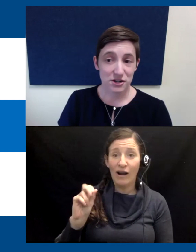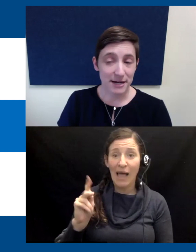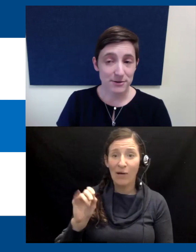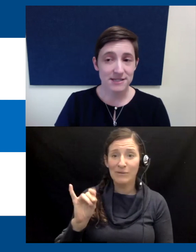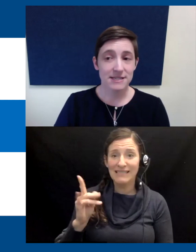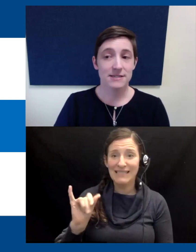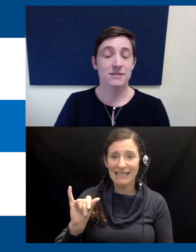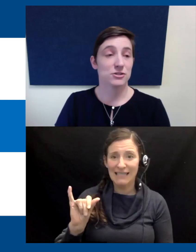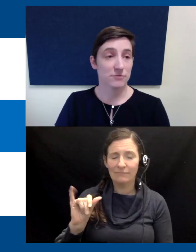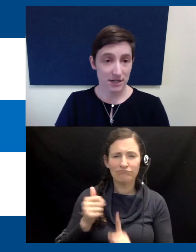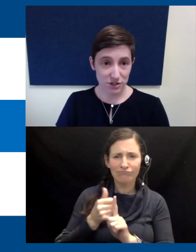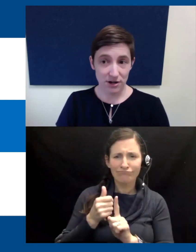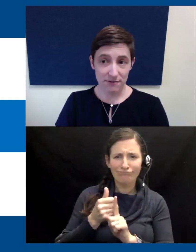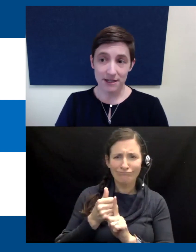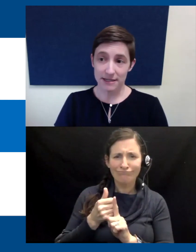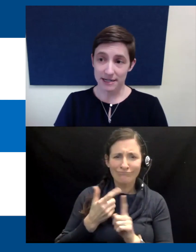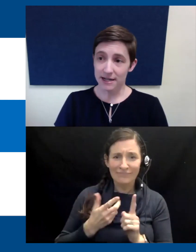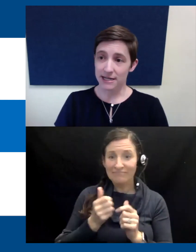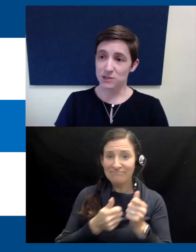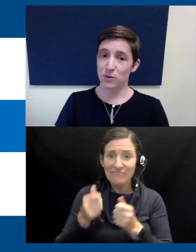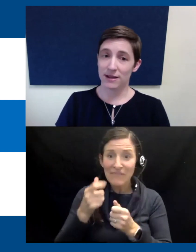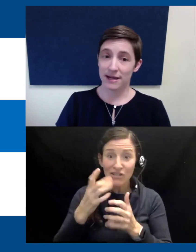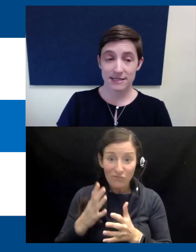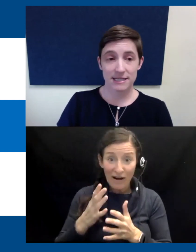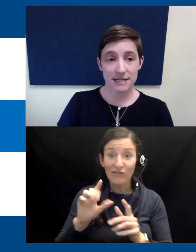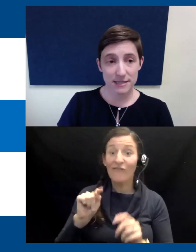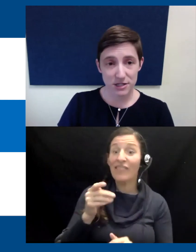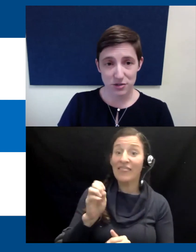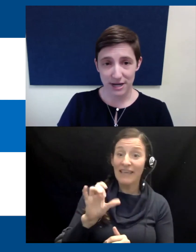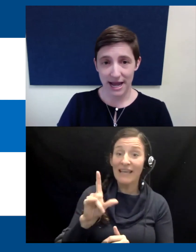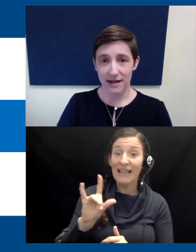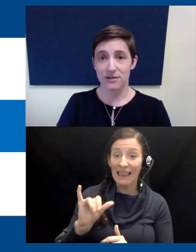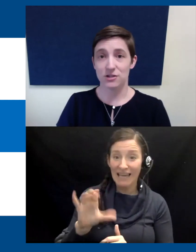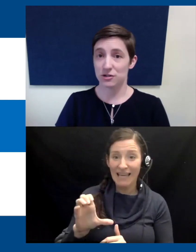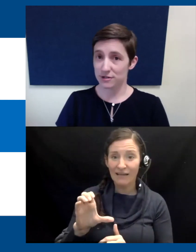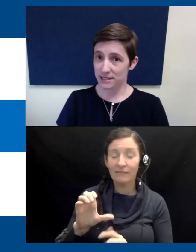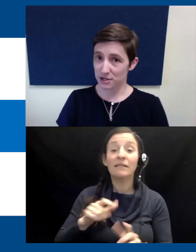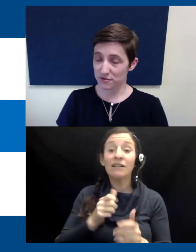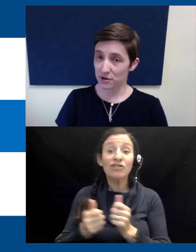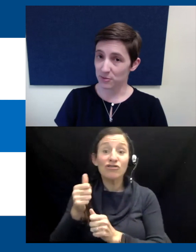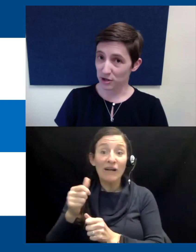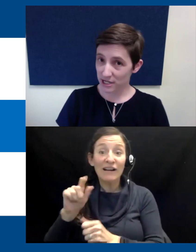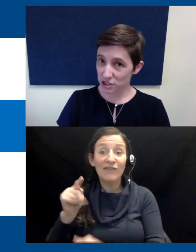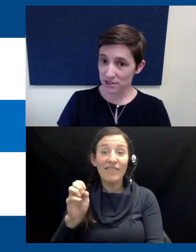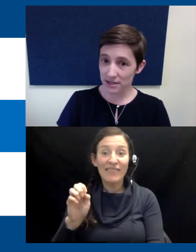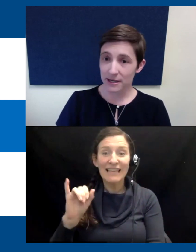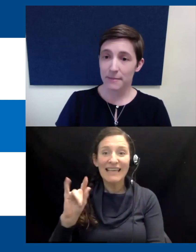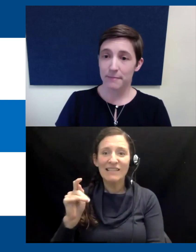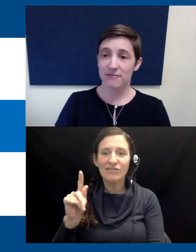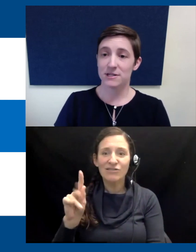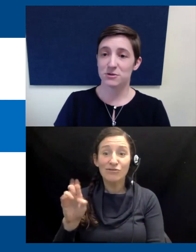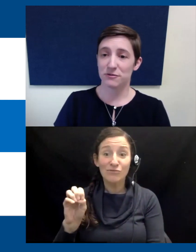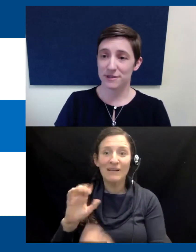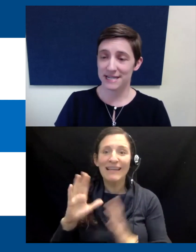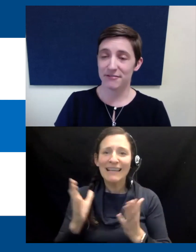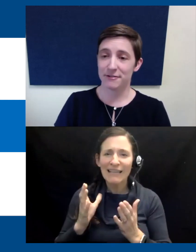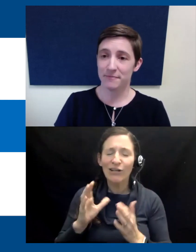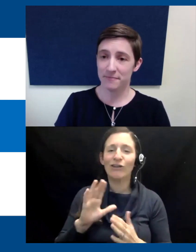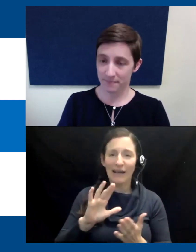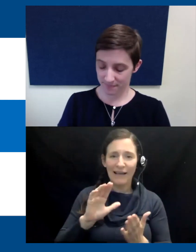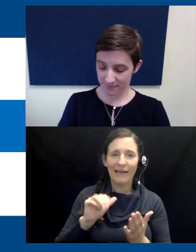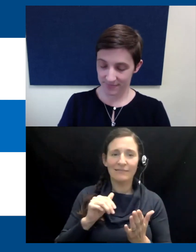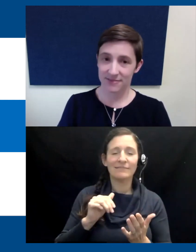Dr. Zarkowski is the director of the clinic as well as the institute at the Children's Center for Communication, Beverly School for the